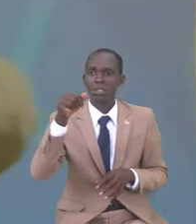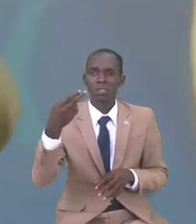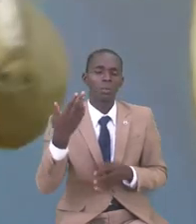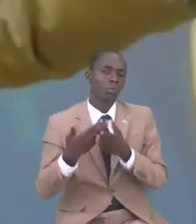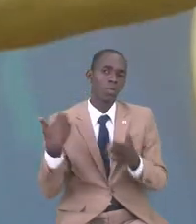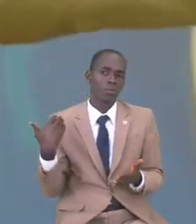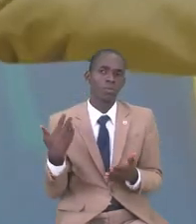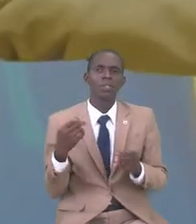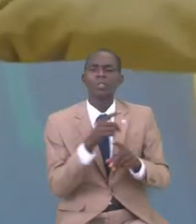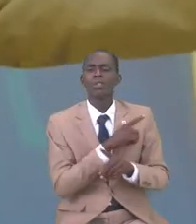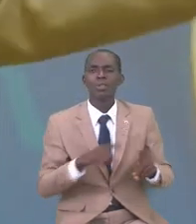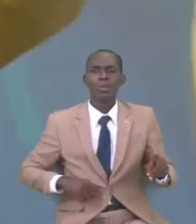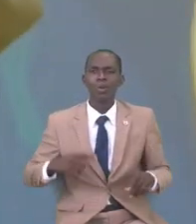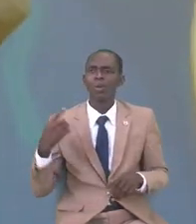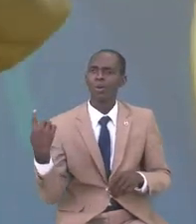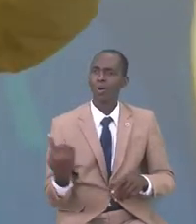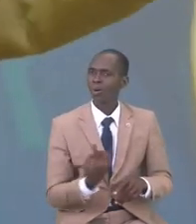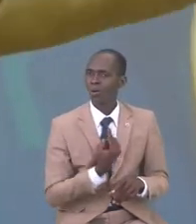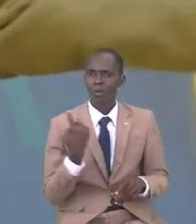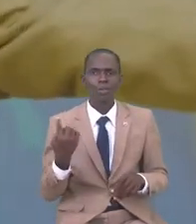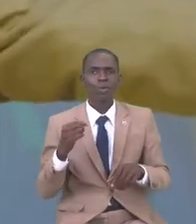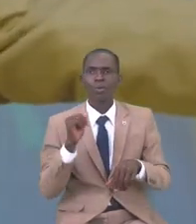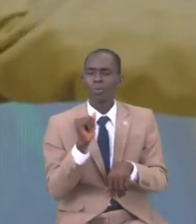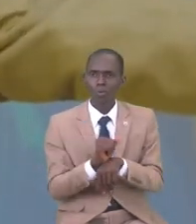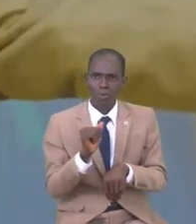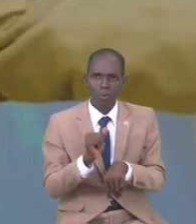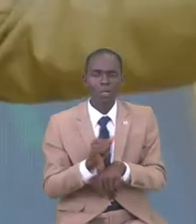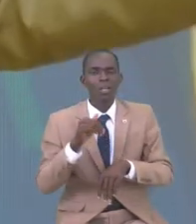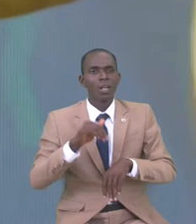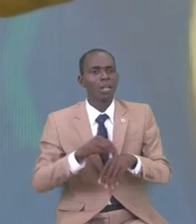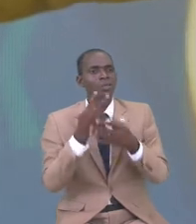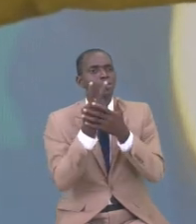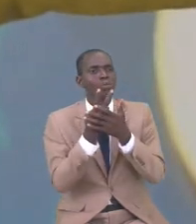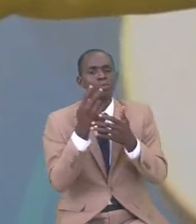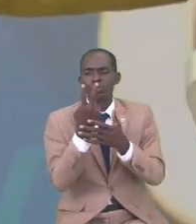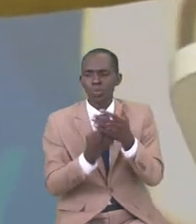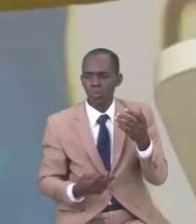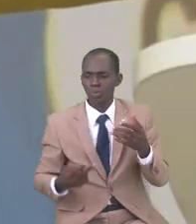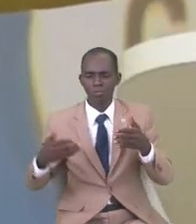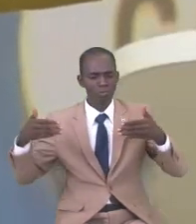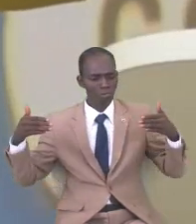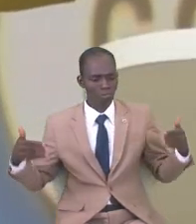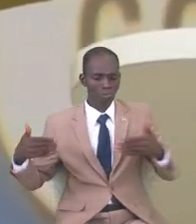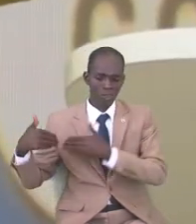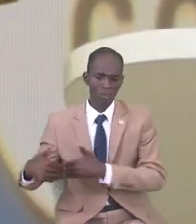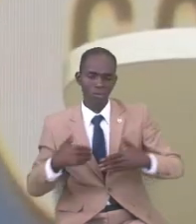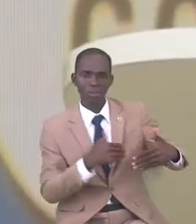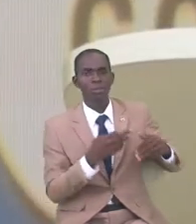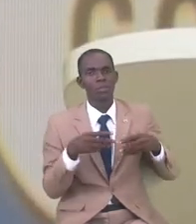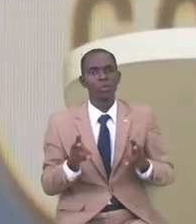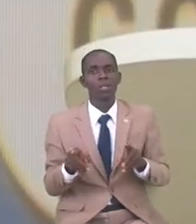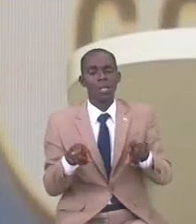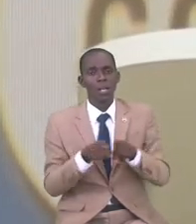Lord always walks at both ends of the way. As he was walking on Elijah,